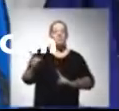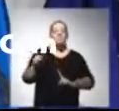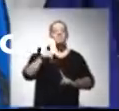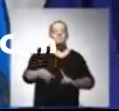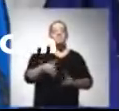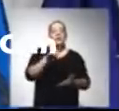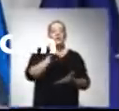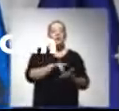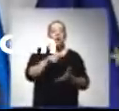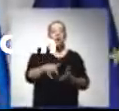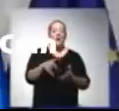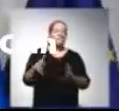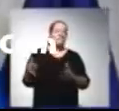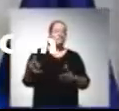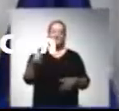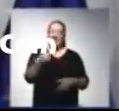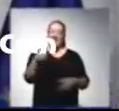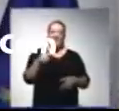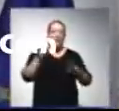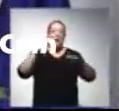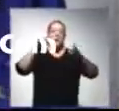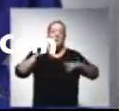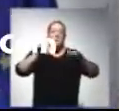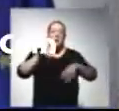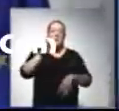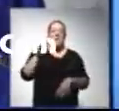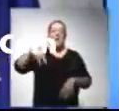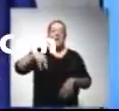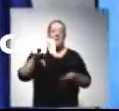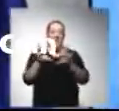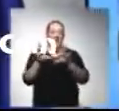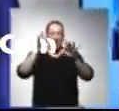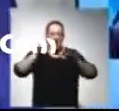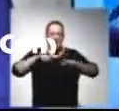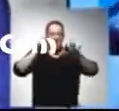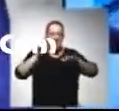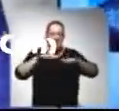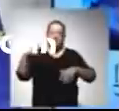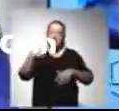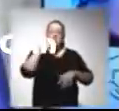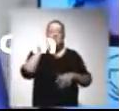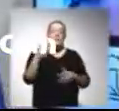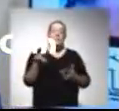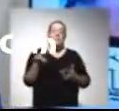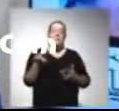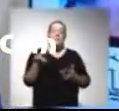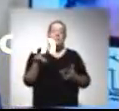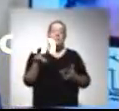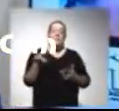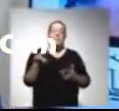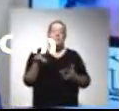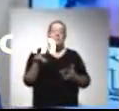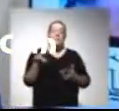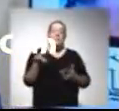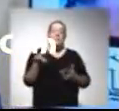major ash wall like you're seeing now collapse, it would release a tremendous amount of lava downstream. Now, as we